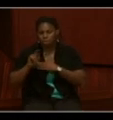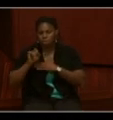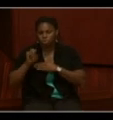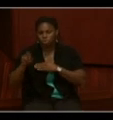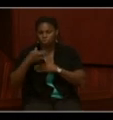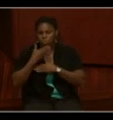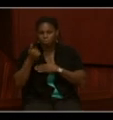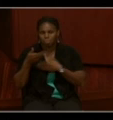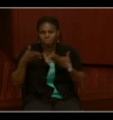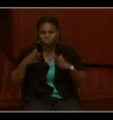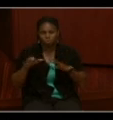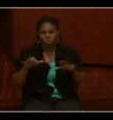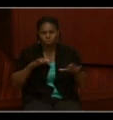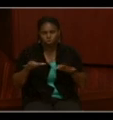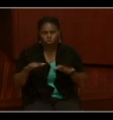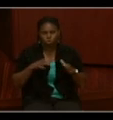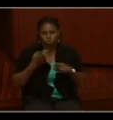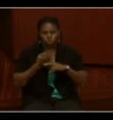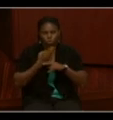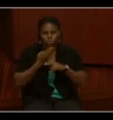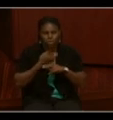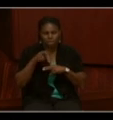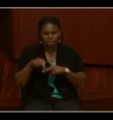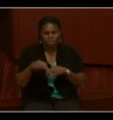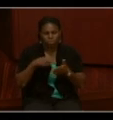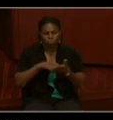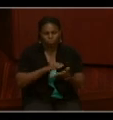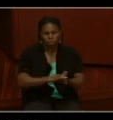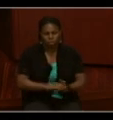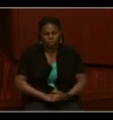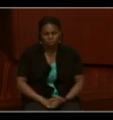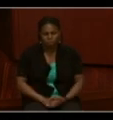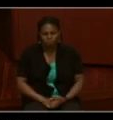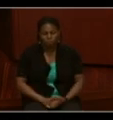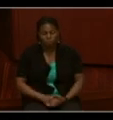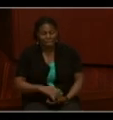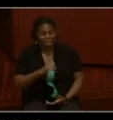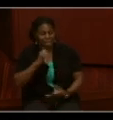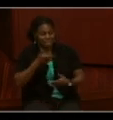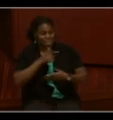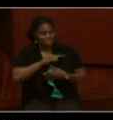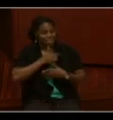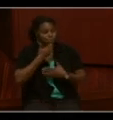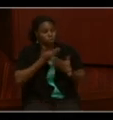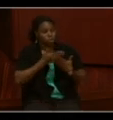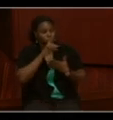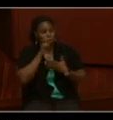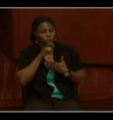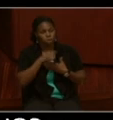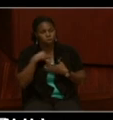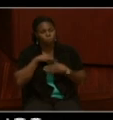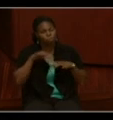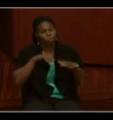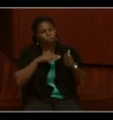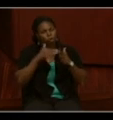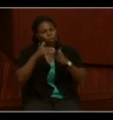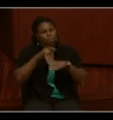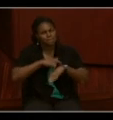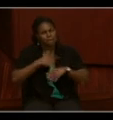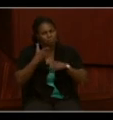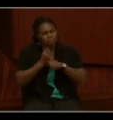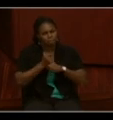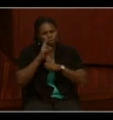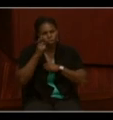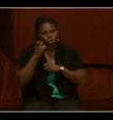of doing the research using these records? That's a great question, because we do oftentimes get questions